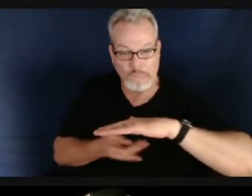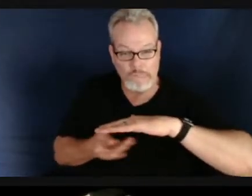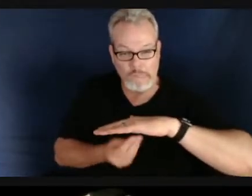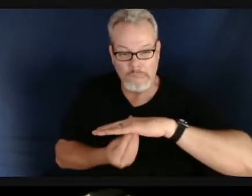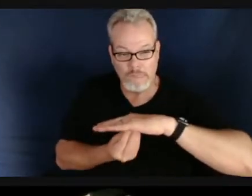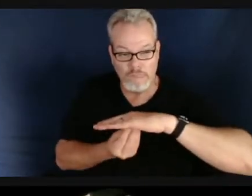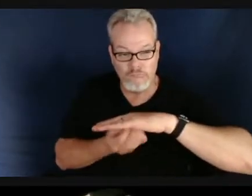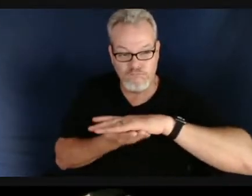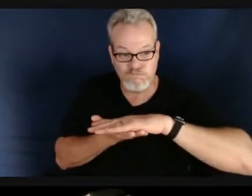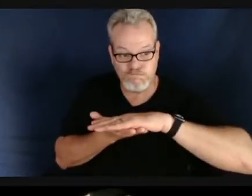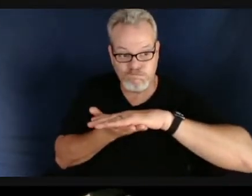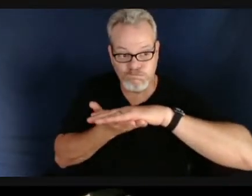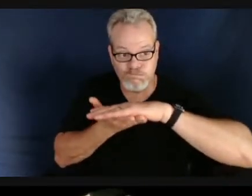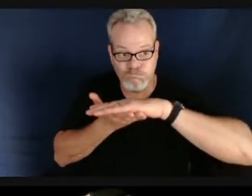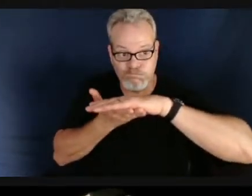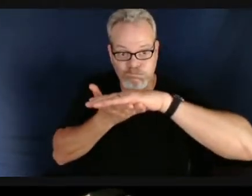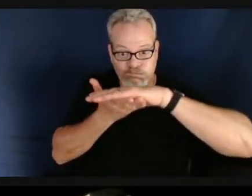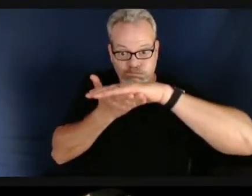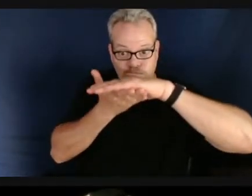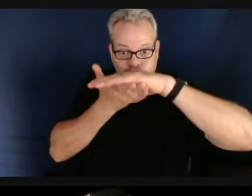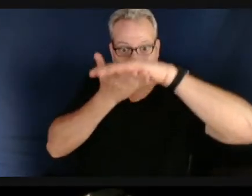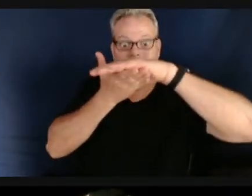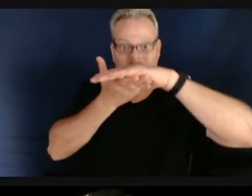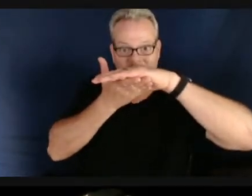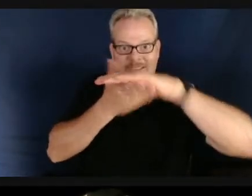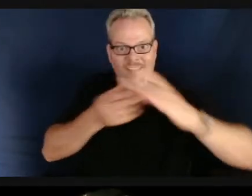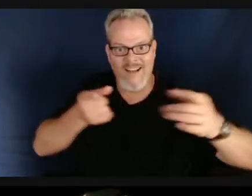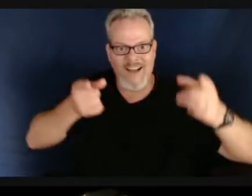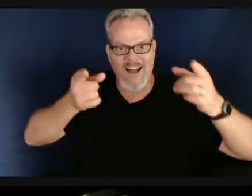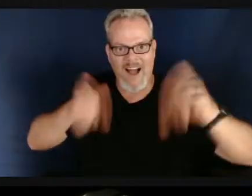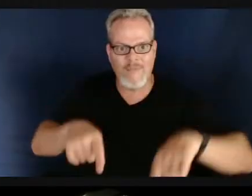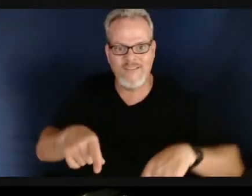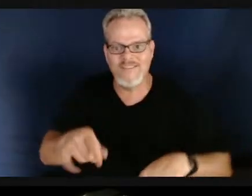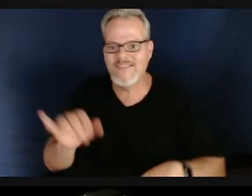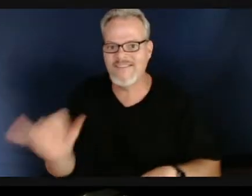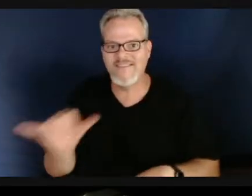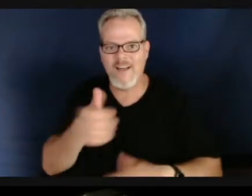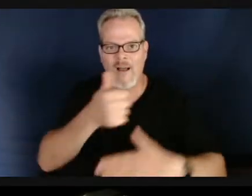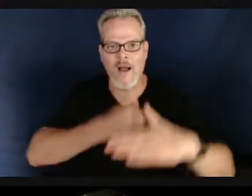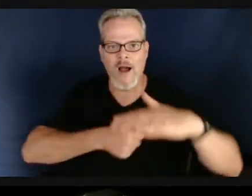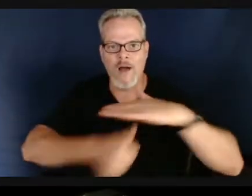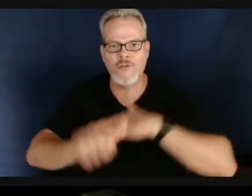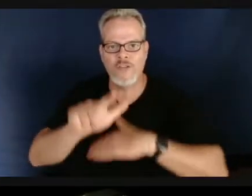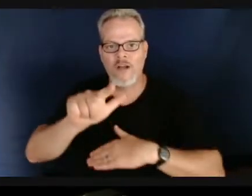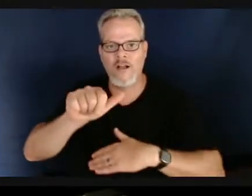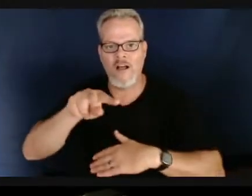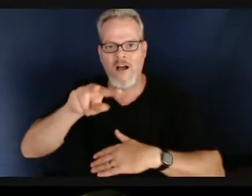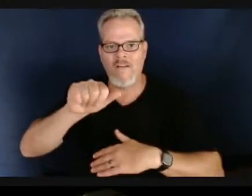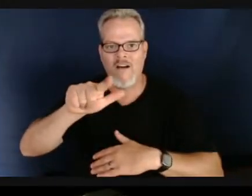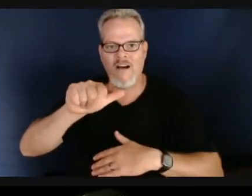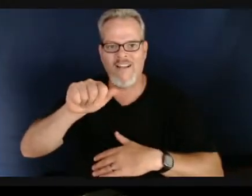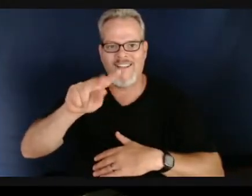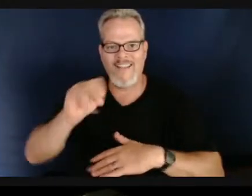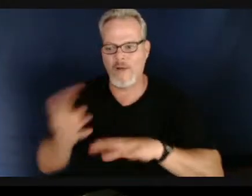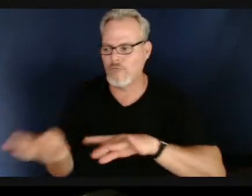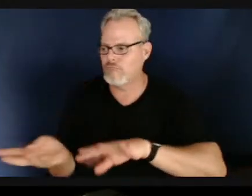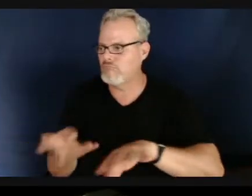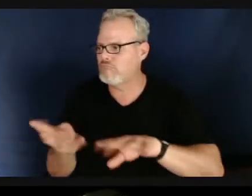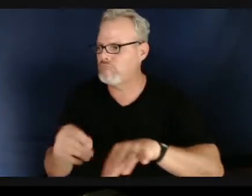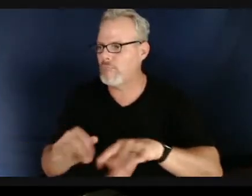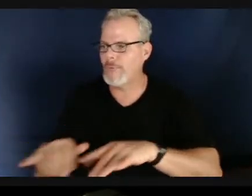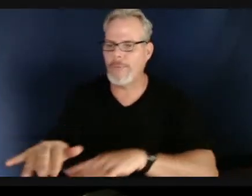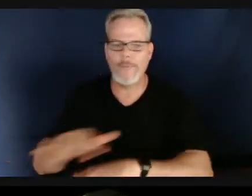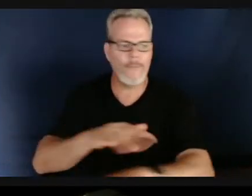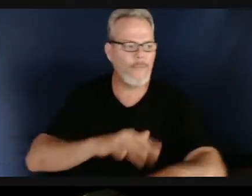upwards. And it's just like when we have pieces of the cone at the other end of the lava lake falling on an island and getting carried along and floating.